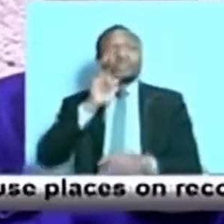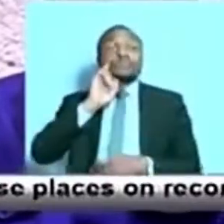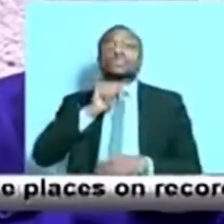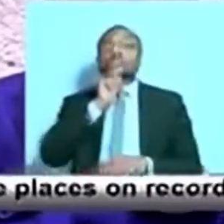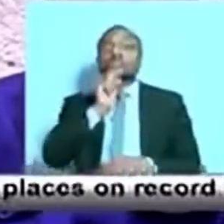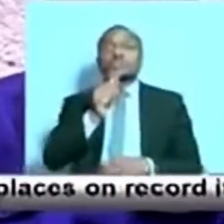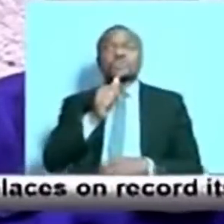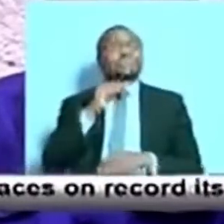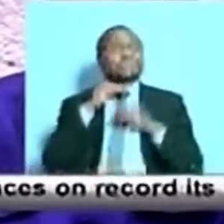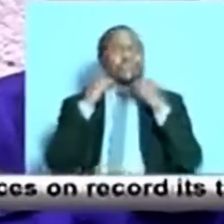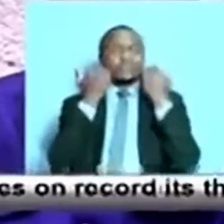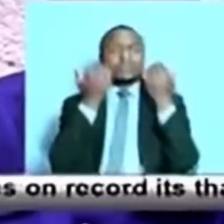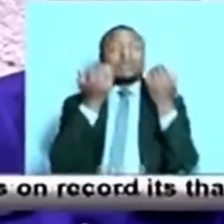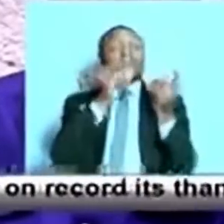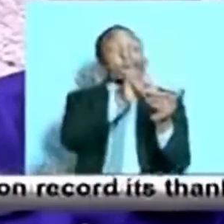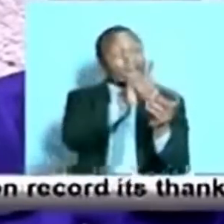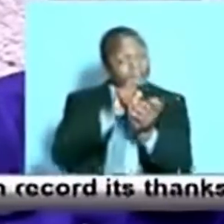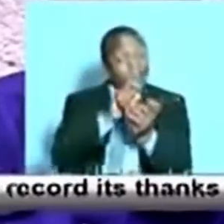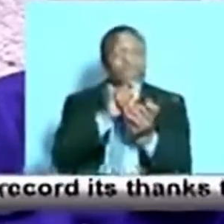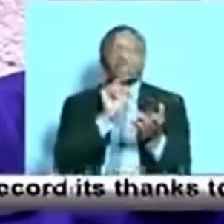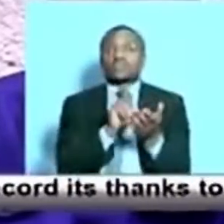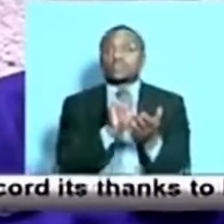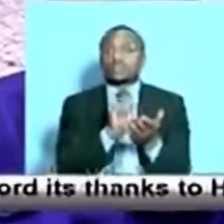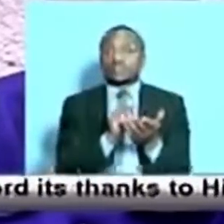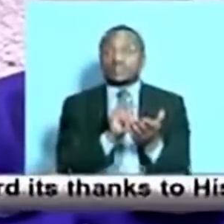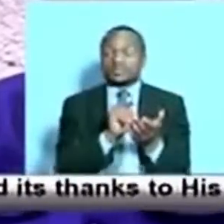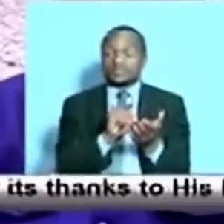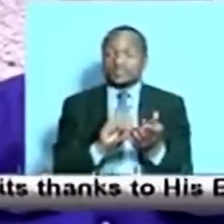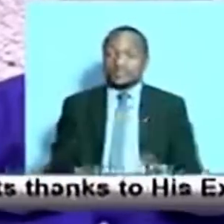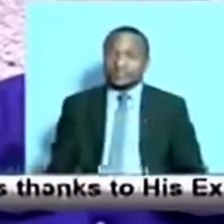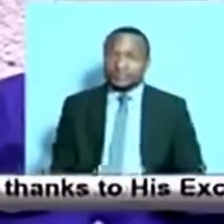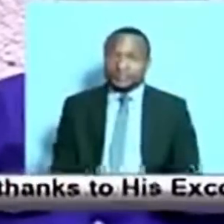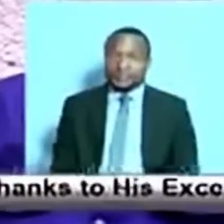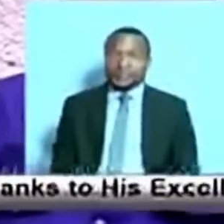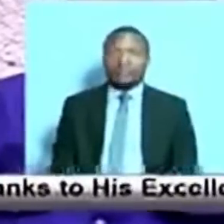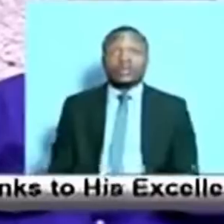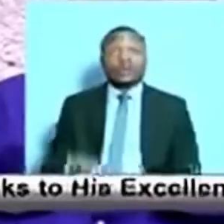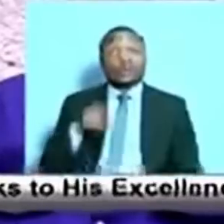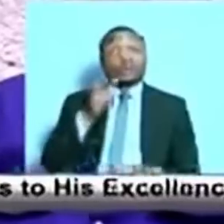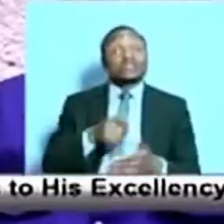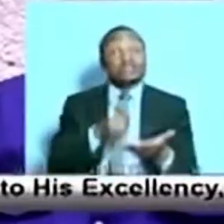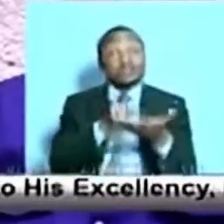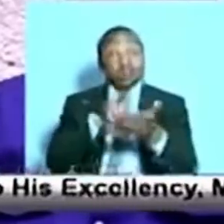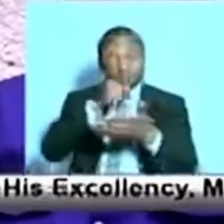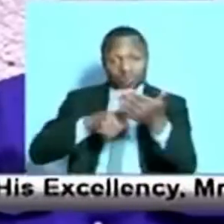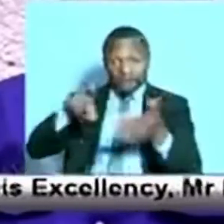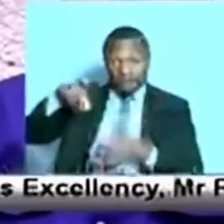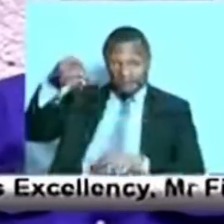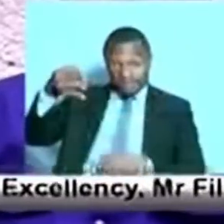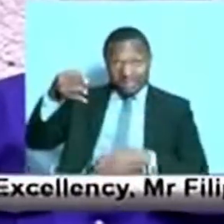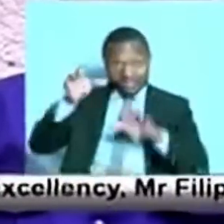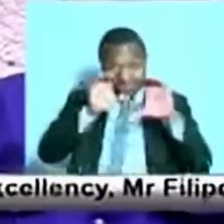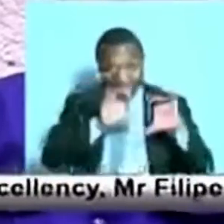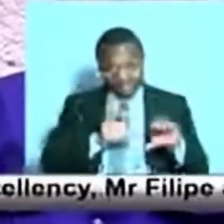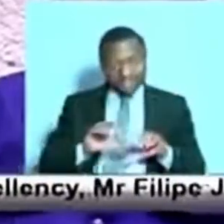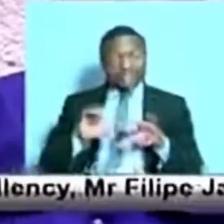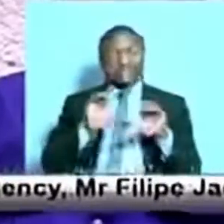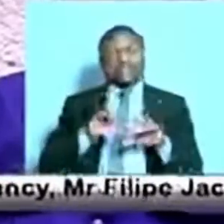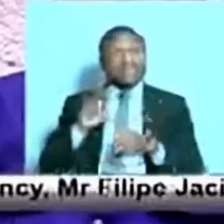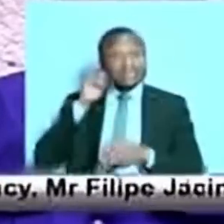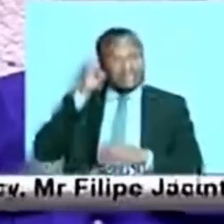copy. Madam Speaker, that was a total replica of what PF did. And I think